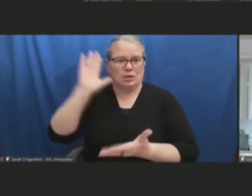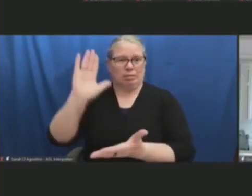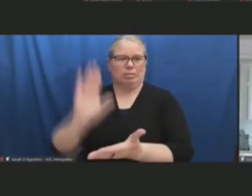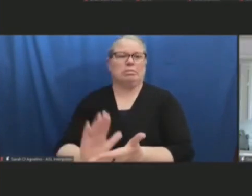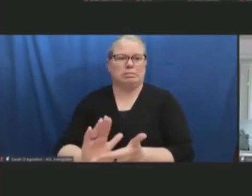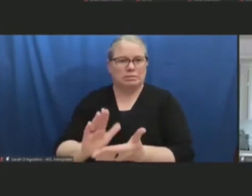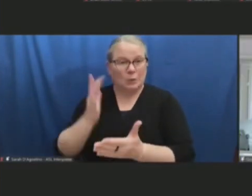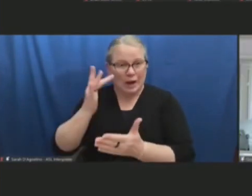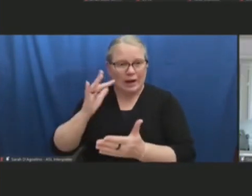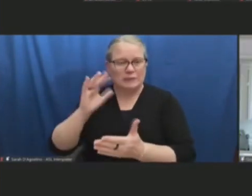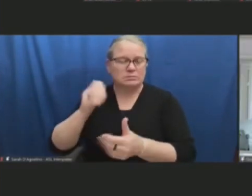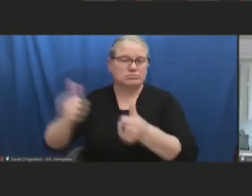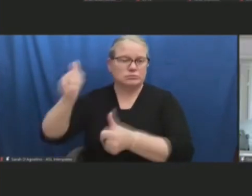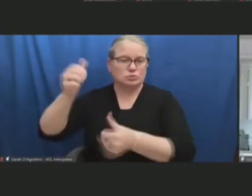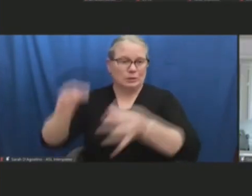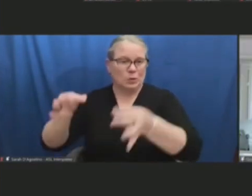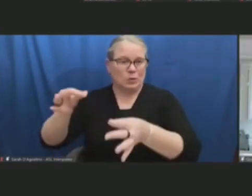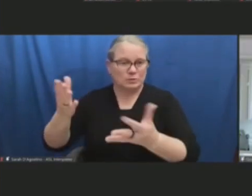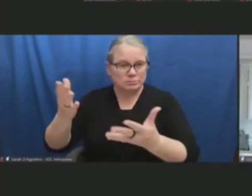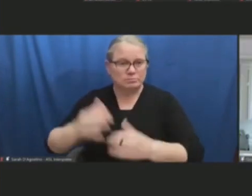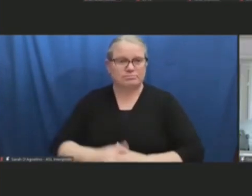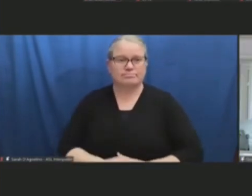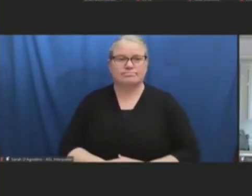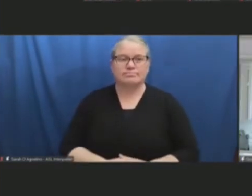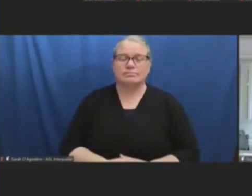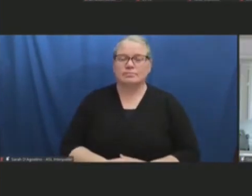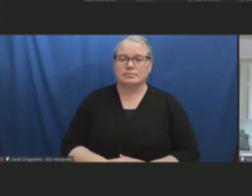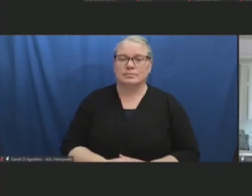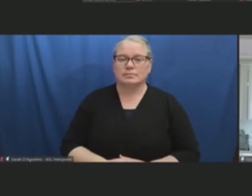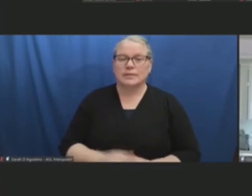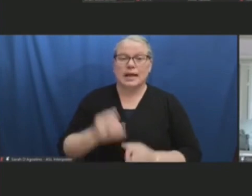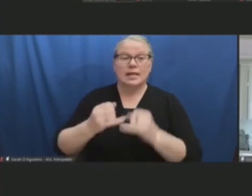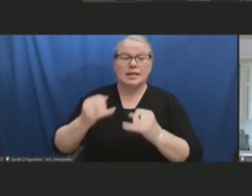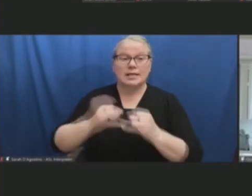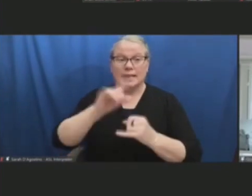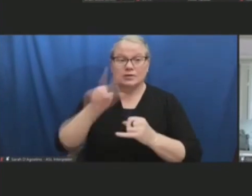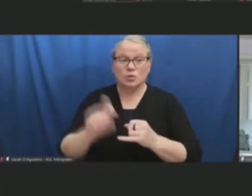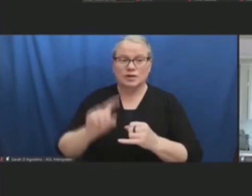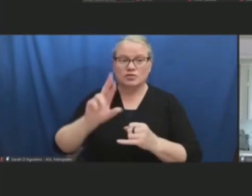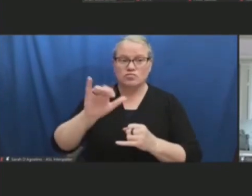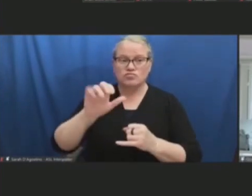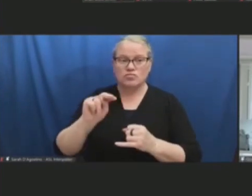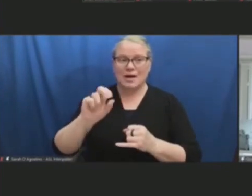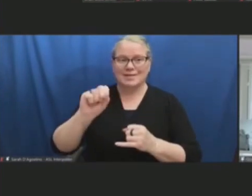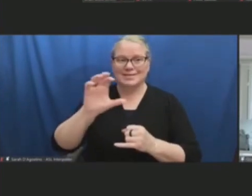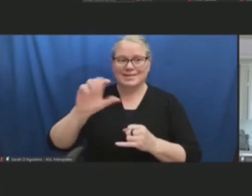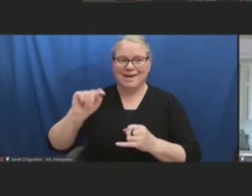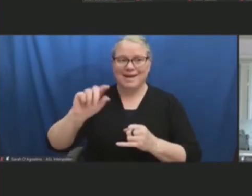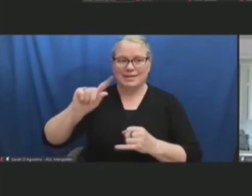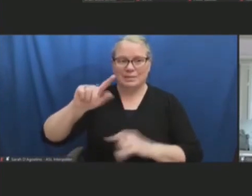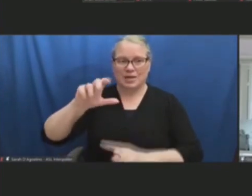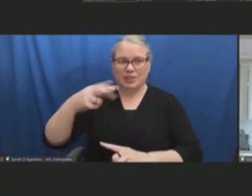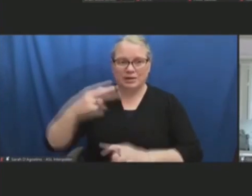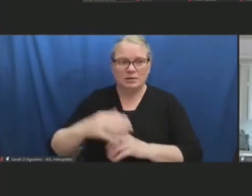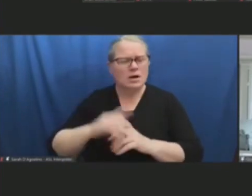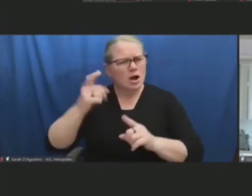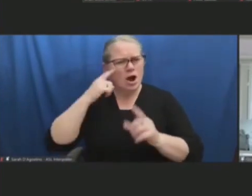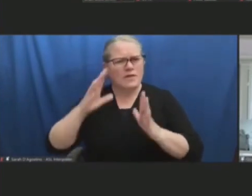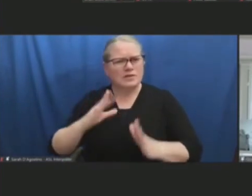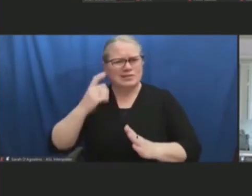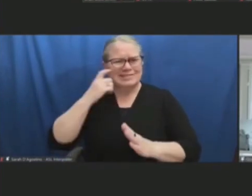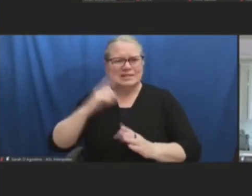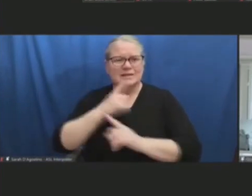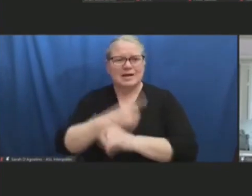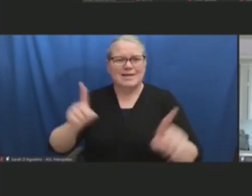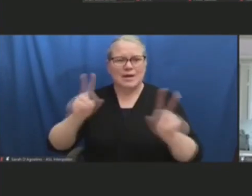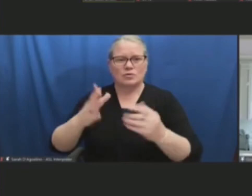Okay, last question, Brian Scott Smith. Governor, just recently you announced almost $18 million in state